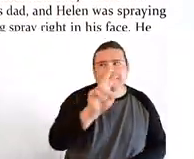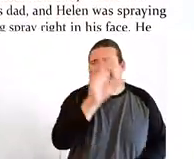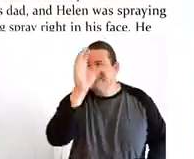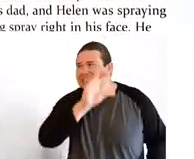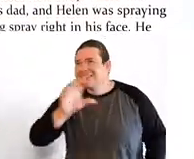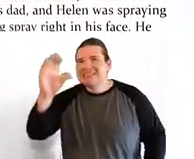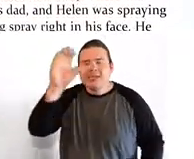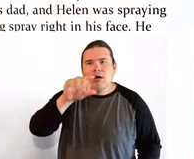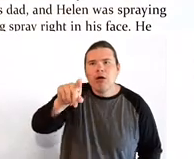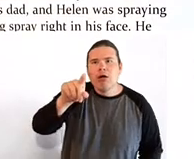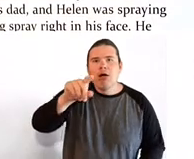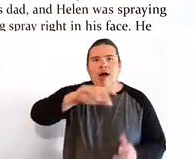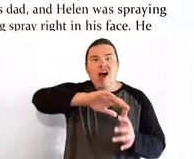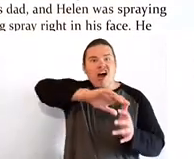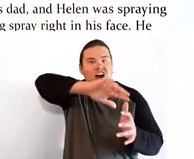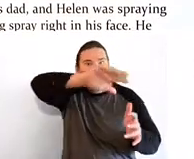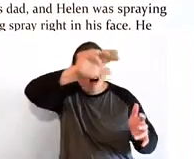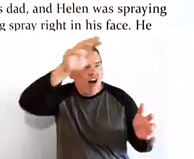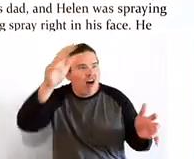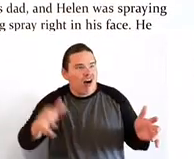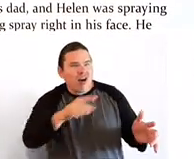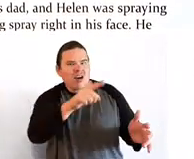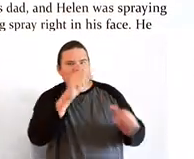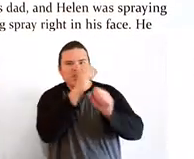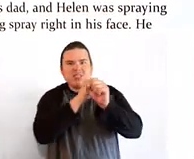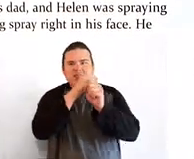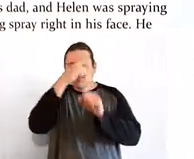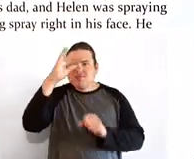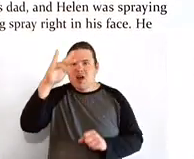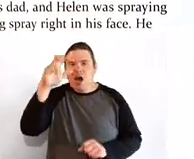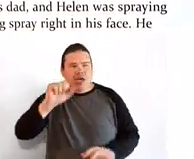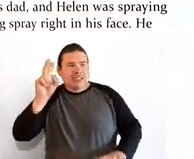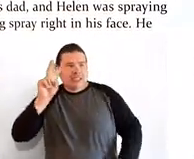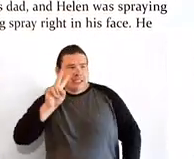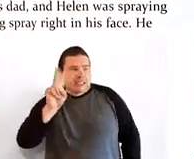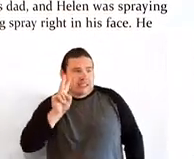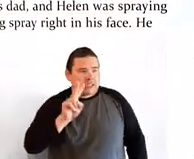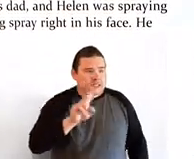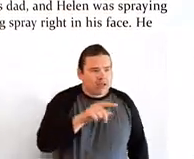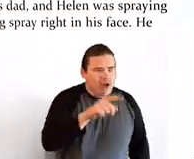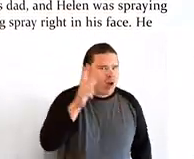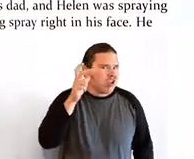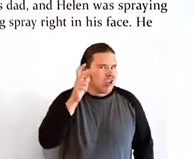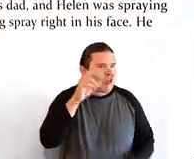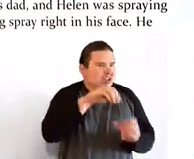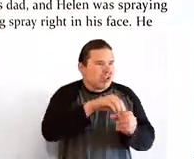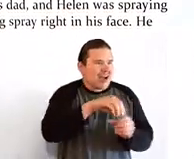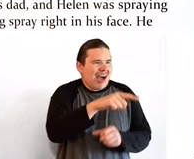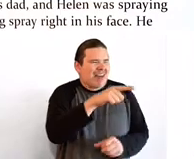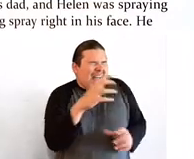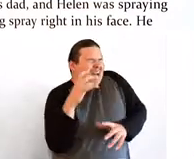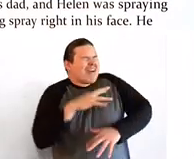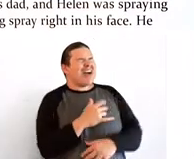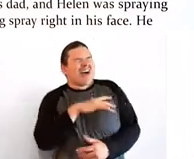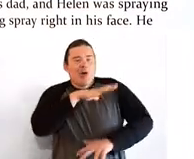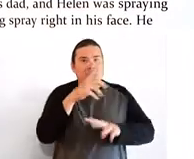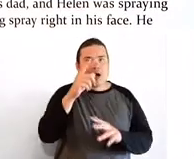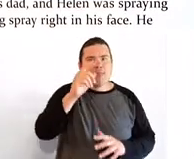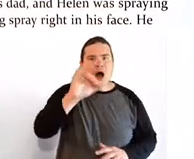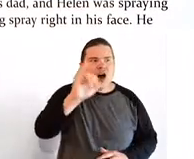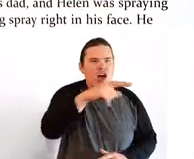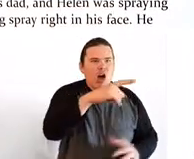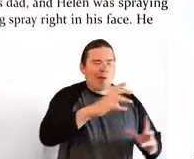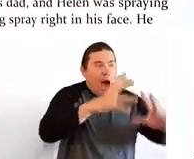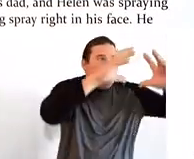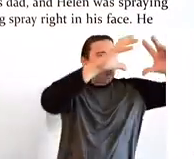of mosquitoes and black flies. It was jumping up and down, yelling, "Ow! Ah! Ow!